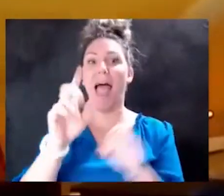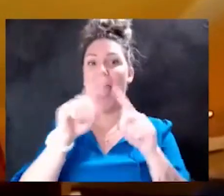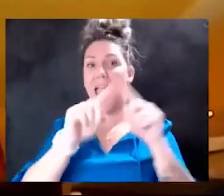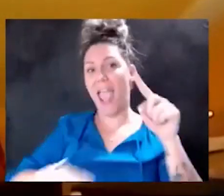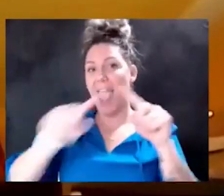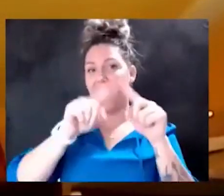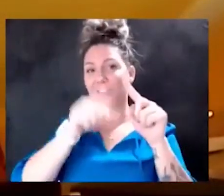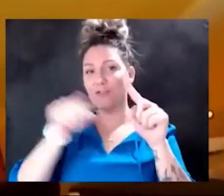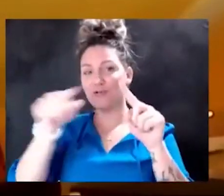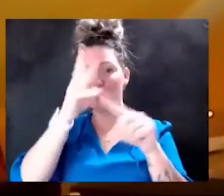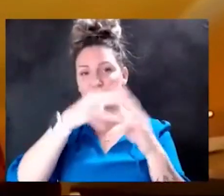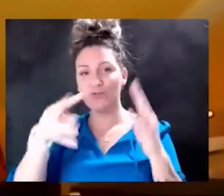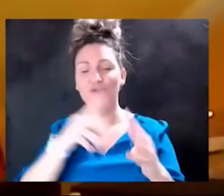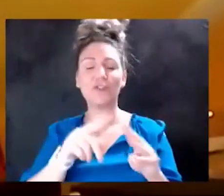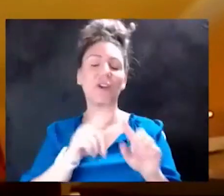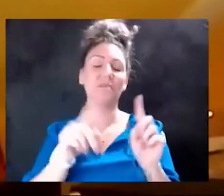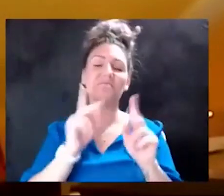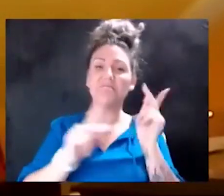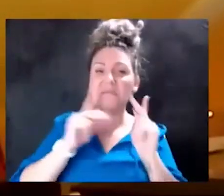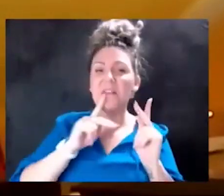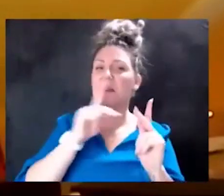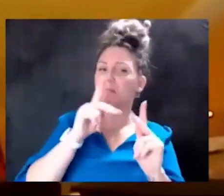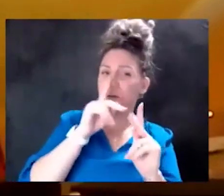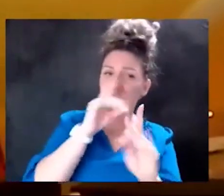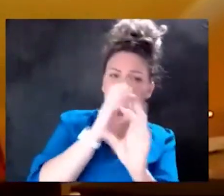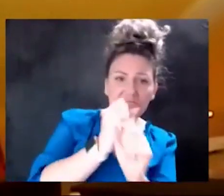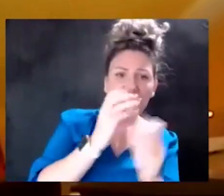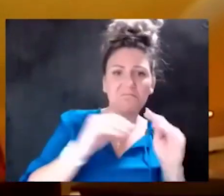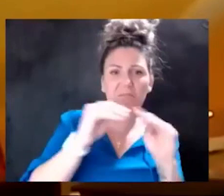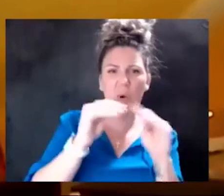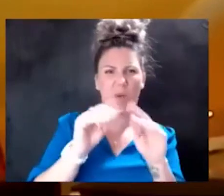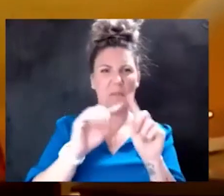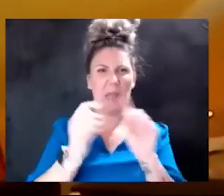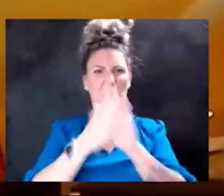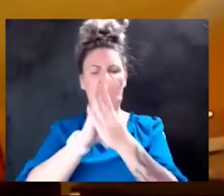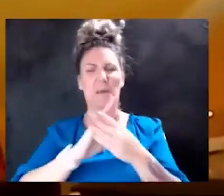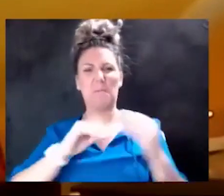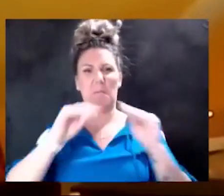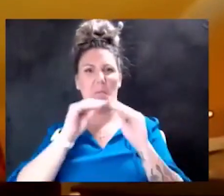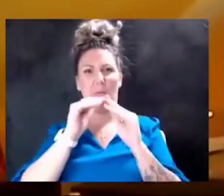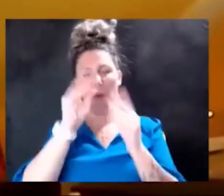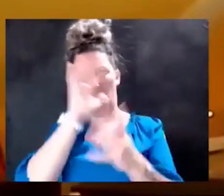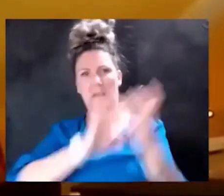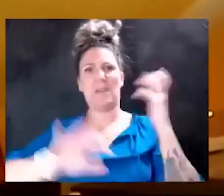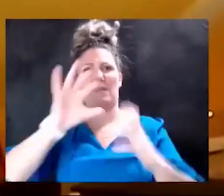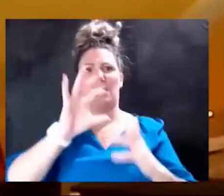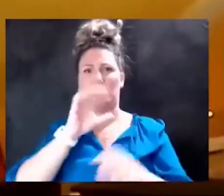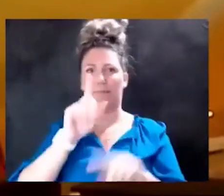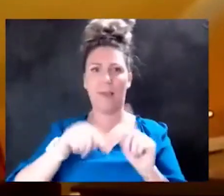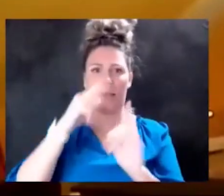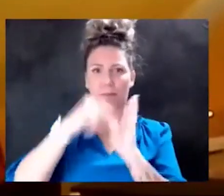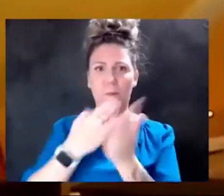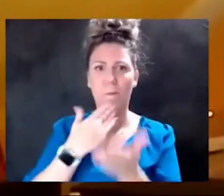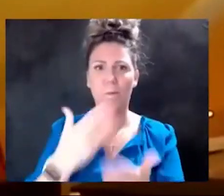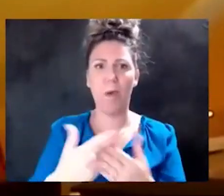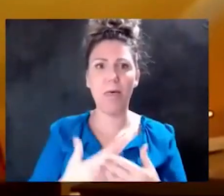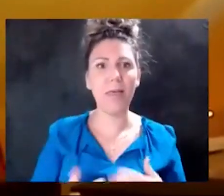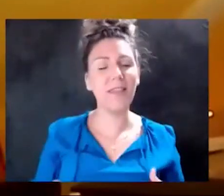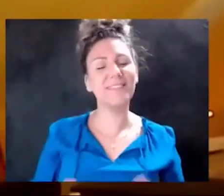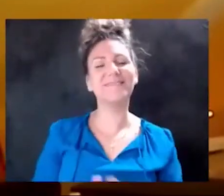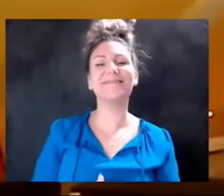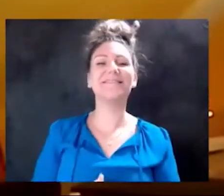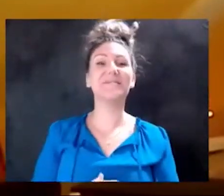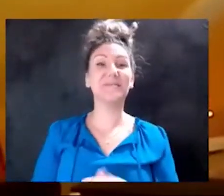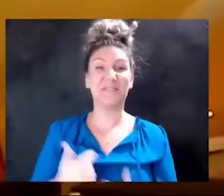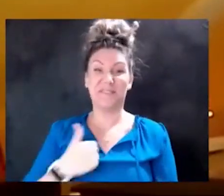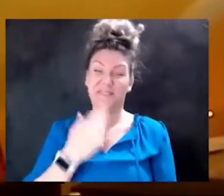people looking at my work a little bit more, but it actually caused them more confusion because we can't read those very well. So I started to realize that if we